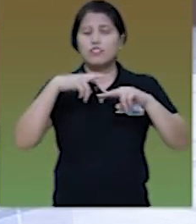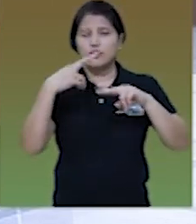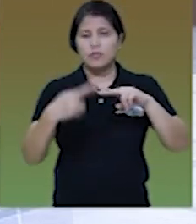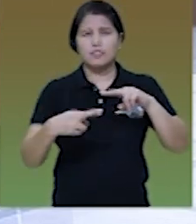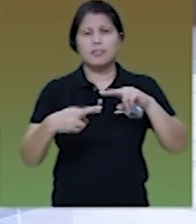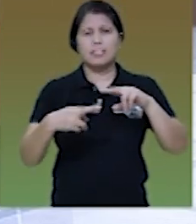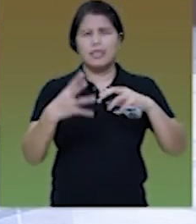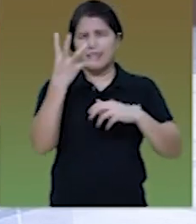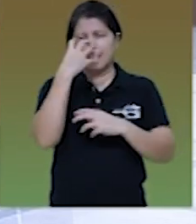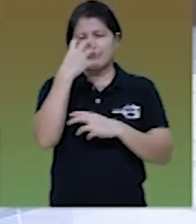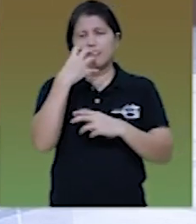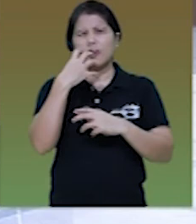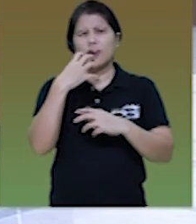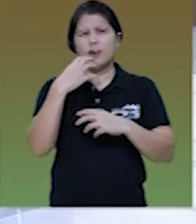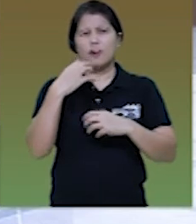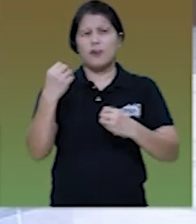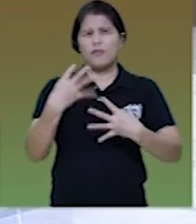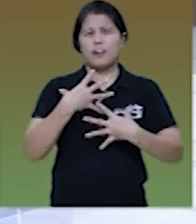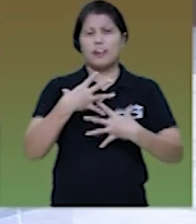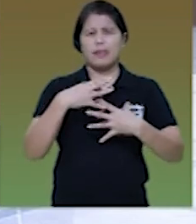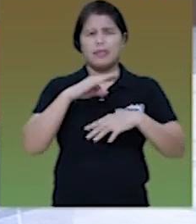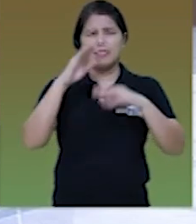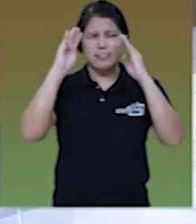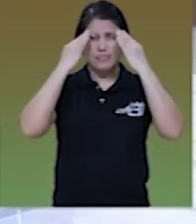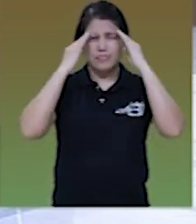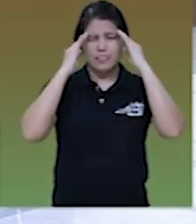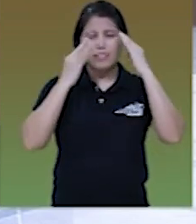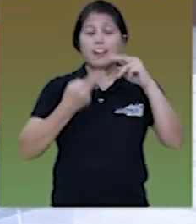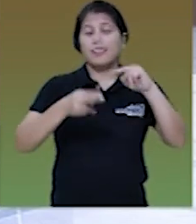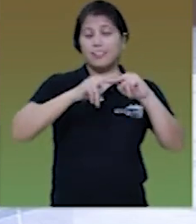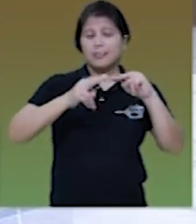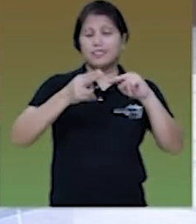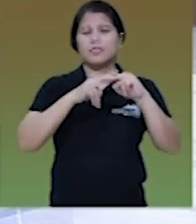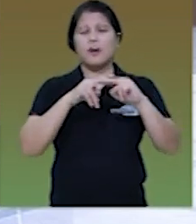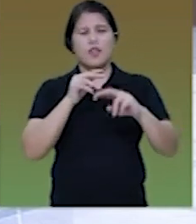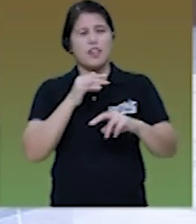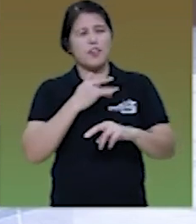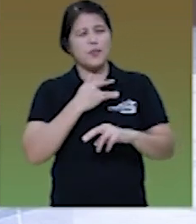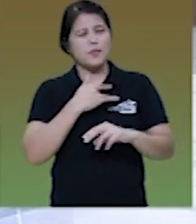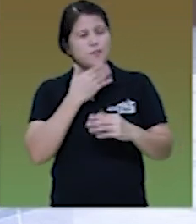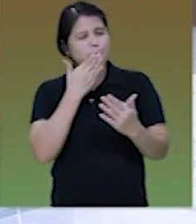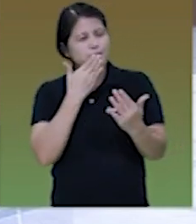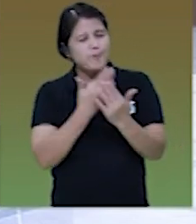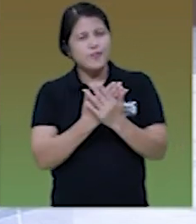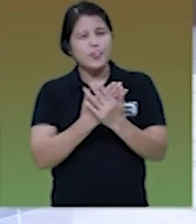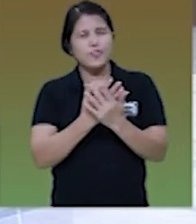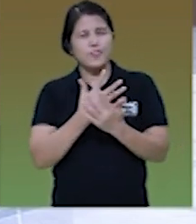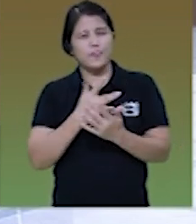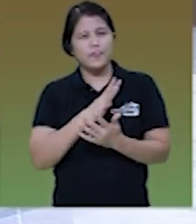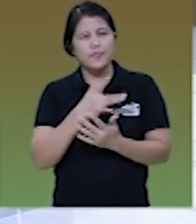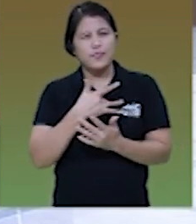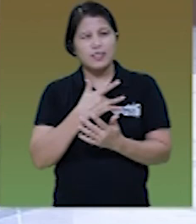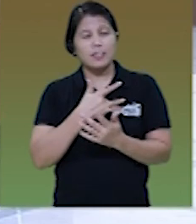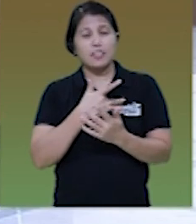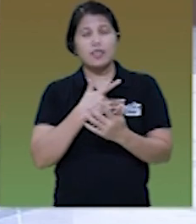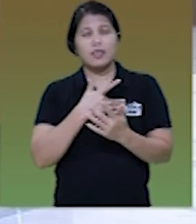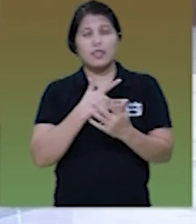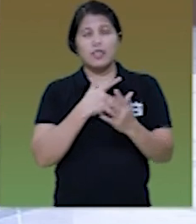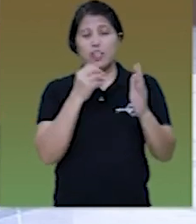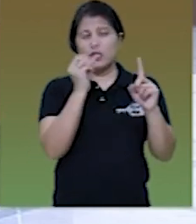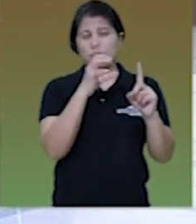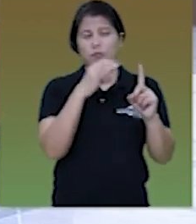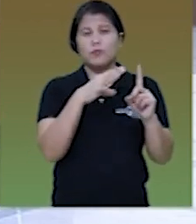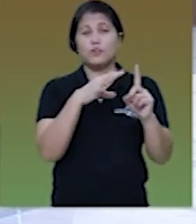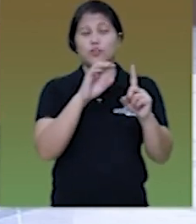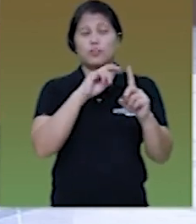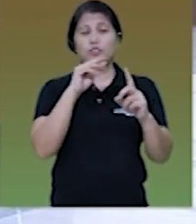anger, fear, and stress. It also increases pleasant feelings. Exposure to our nature